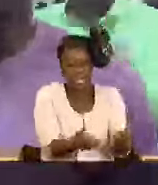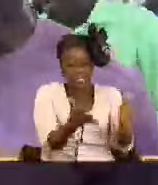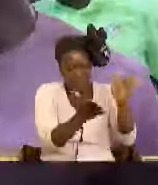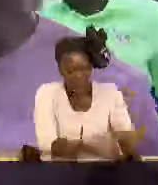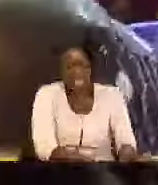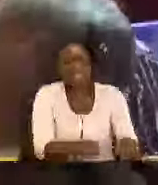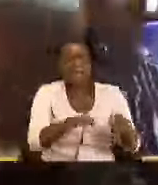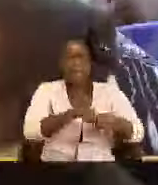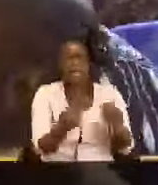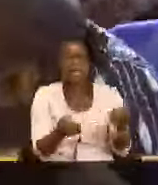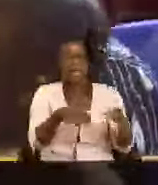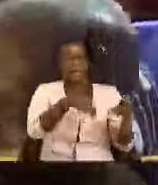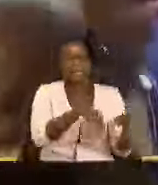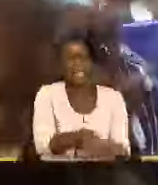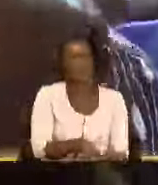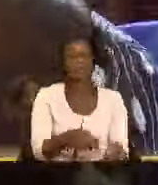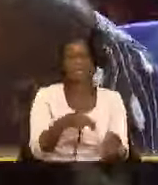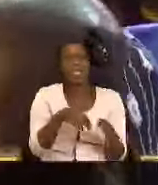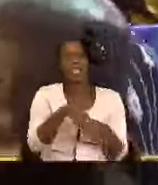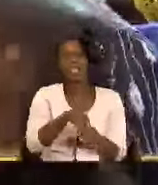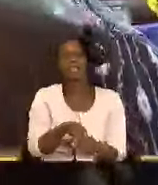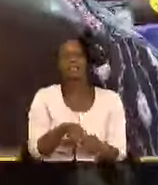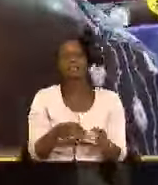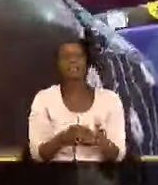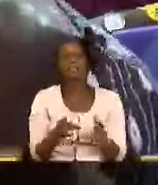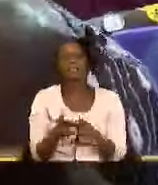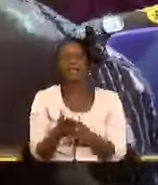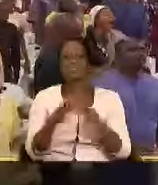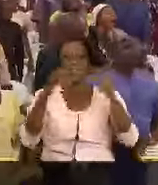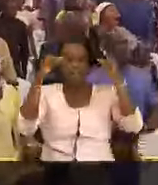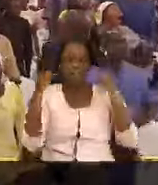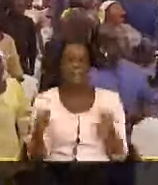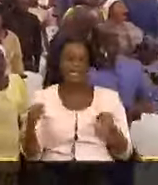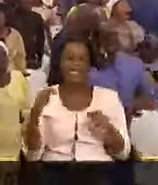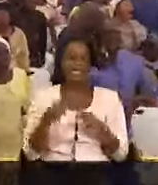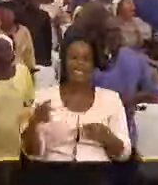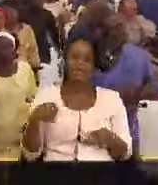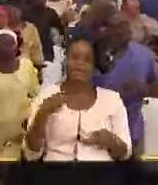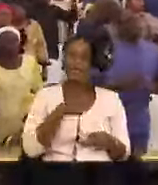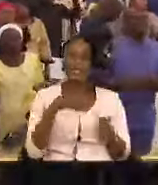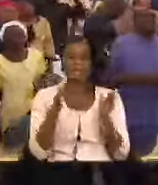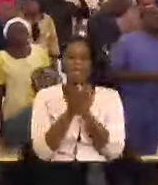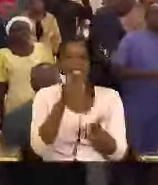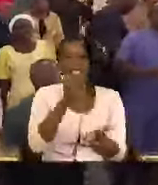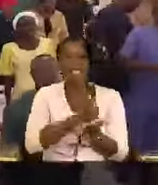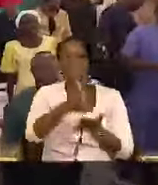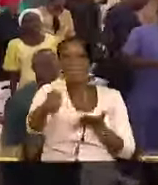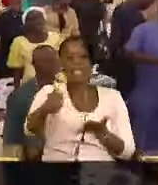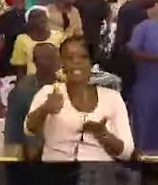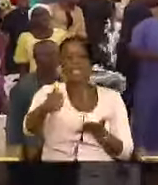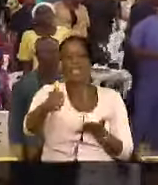it in Jesus mighty name we pray